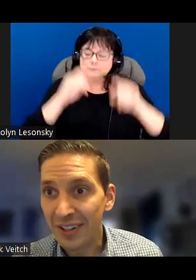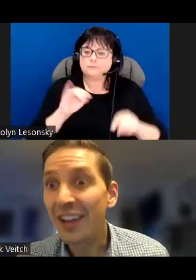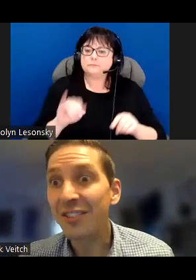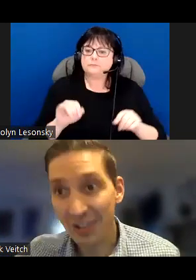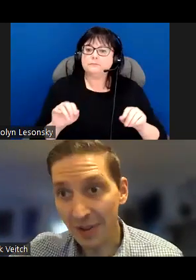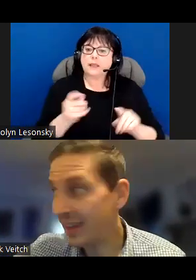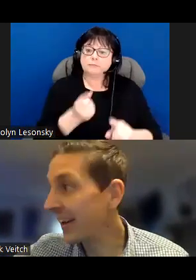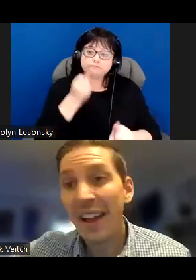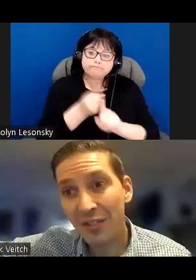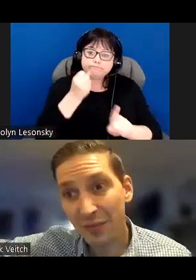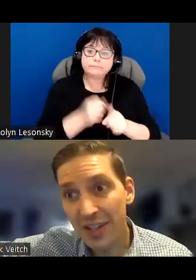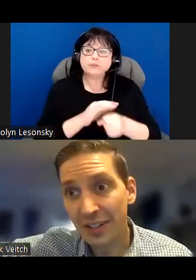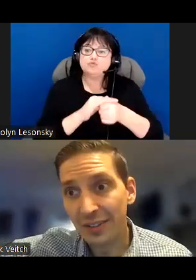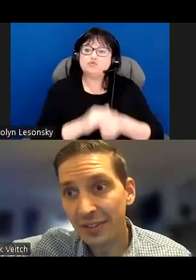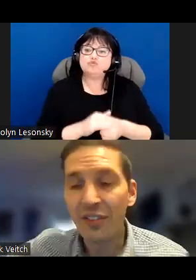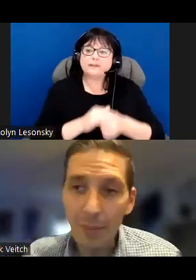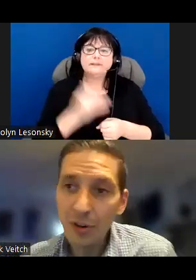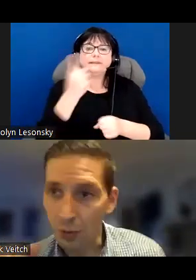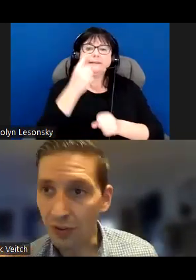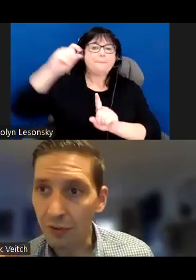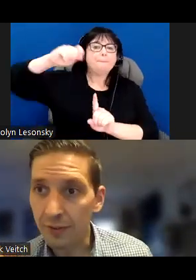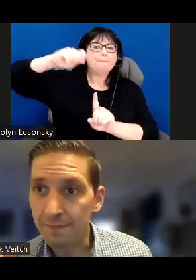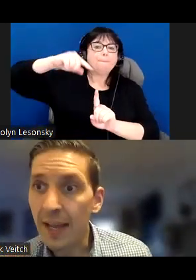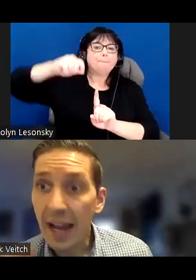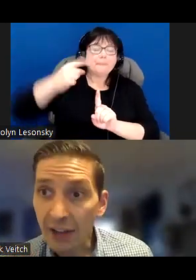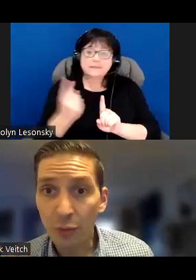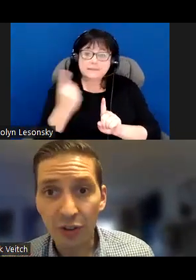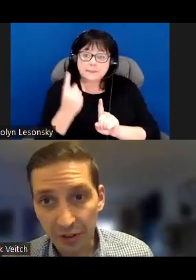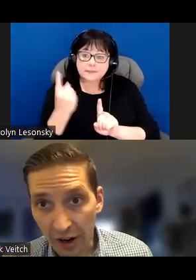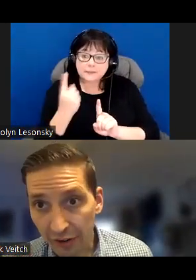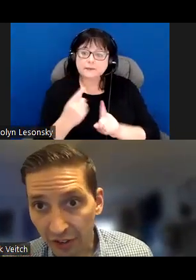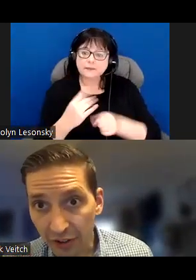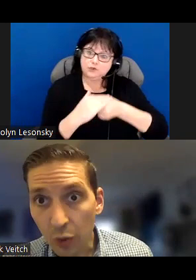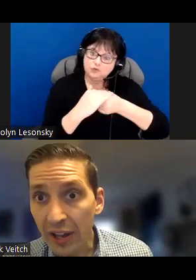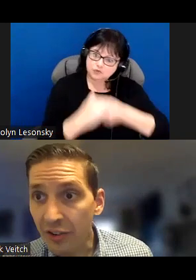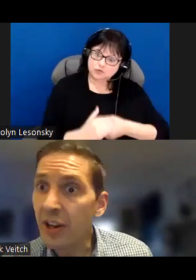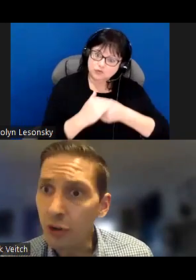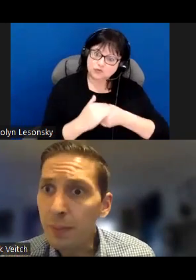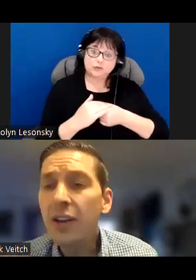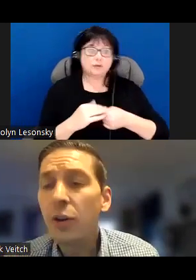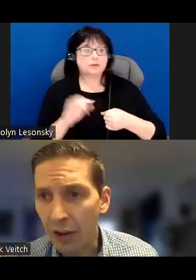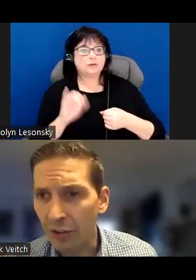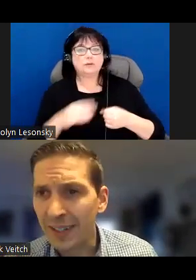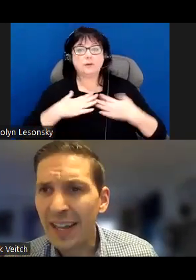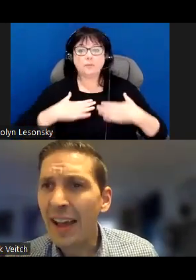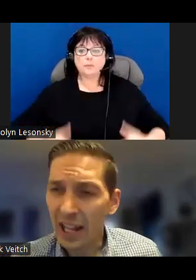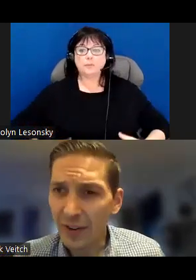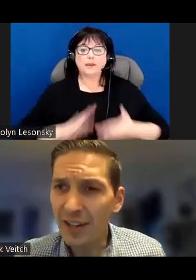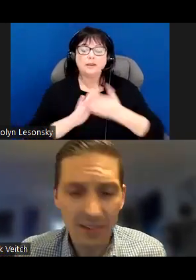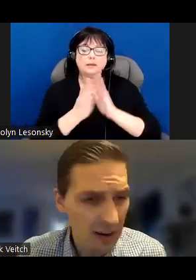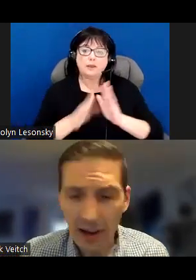that enters, a stimuli, this vehicle that's coming towards us. As a result, our system will enter into peak